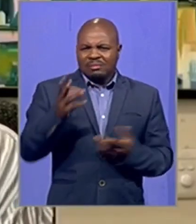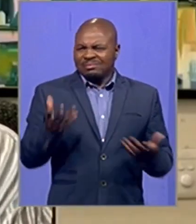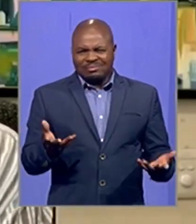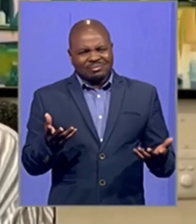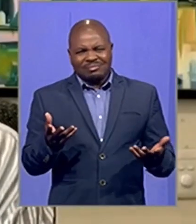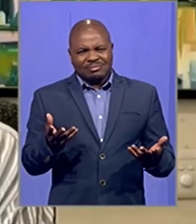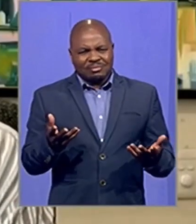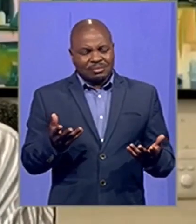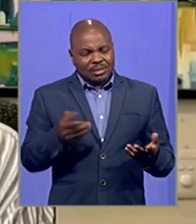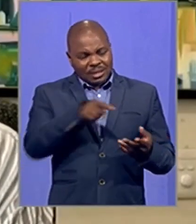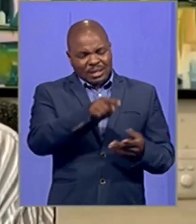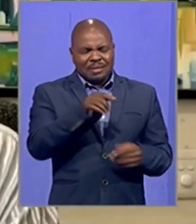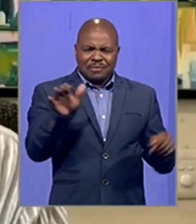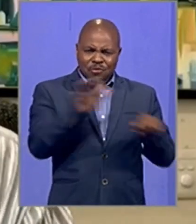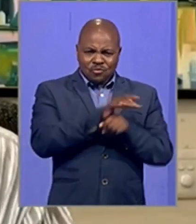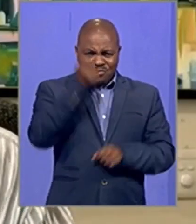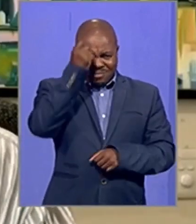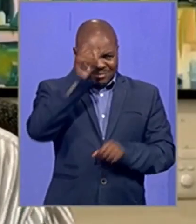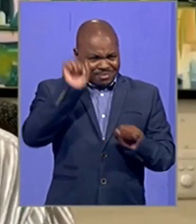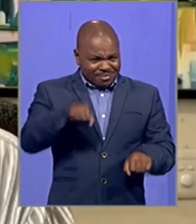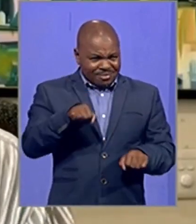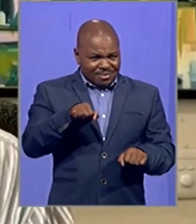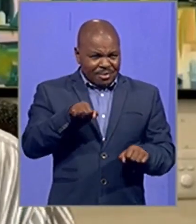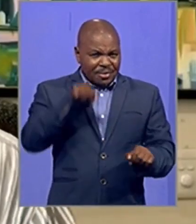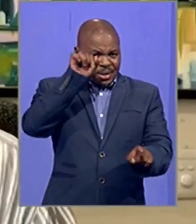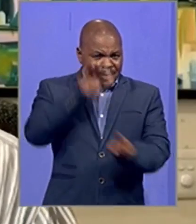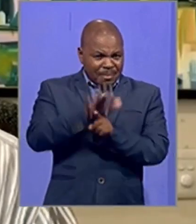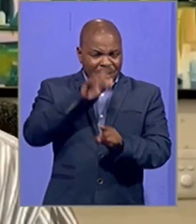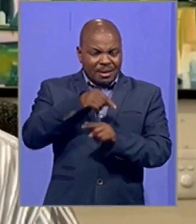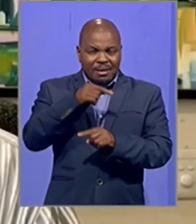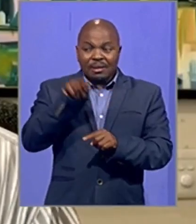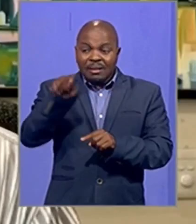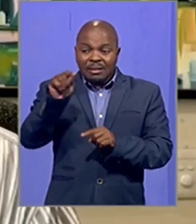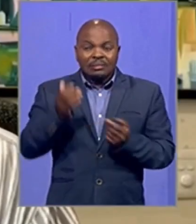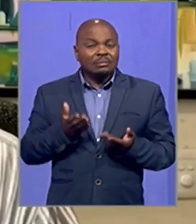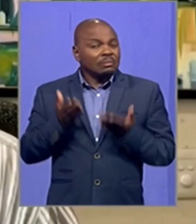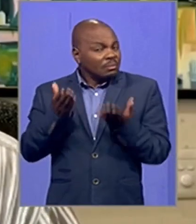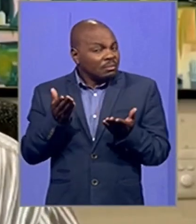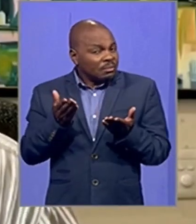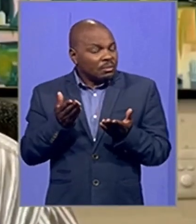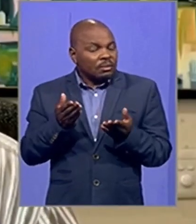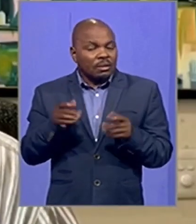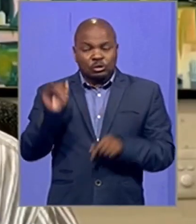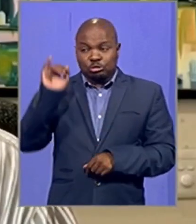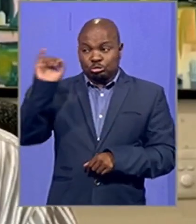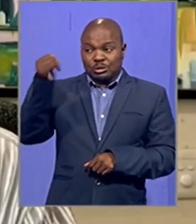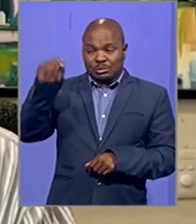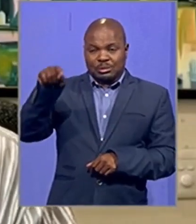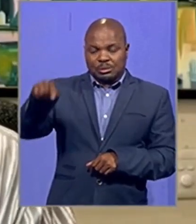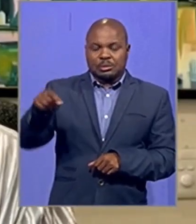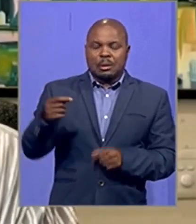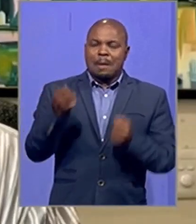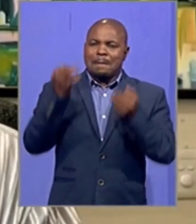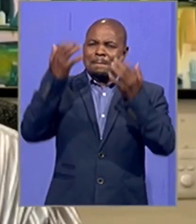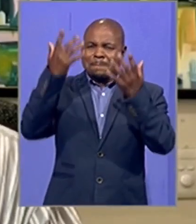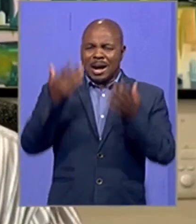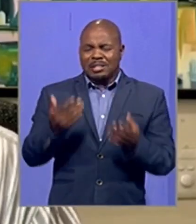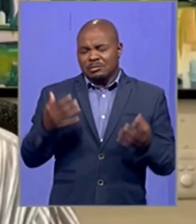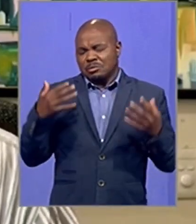whether they have a full understanding of the impact on service delivery. I mean, Johannesburg has a large budget